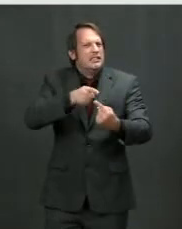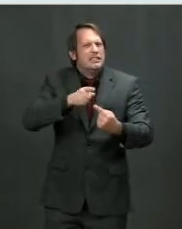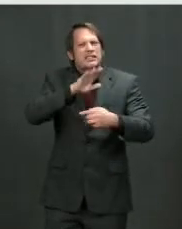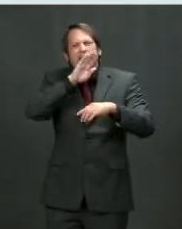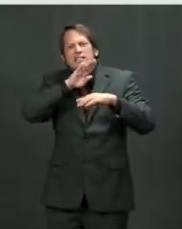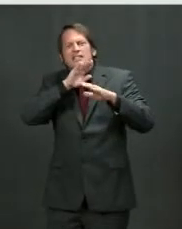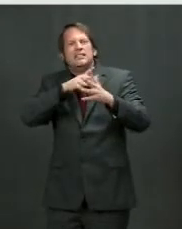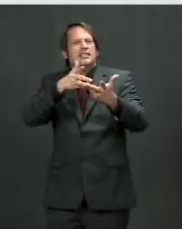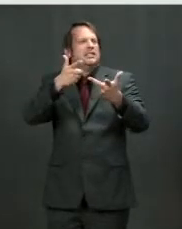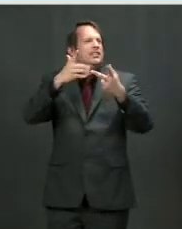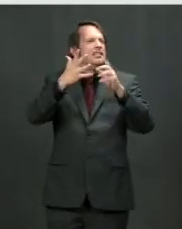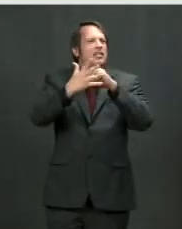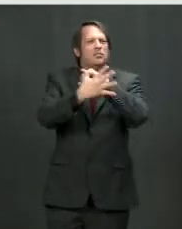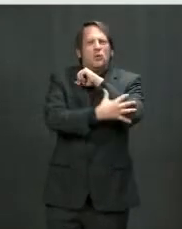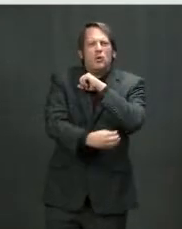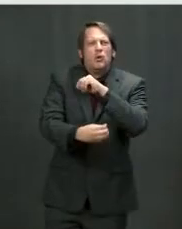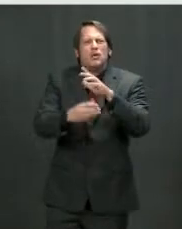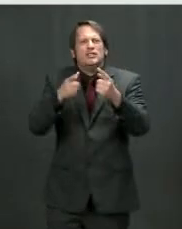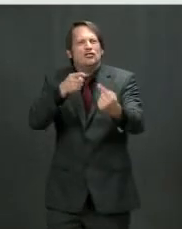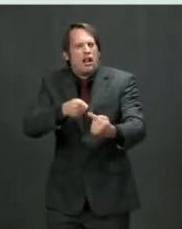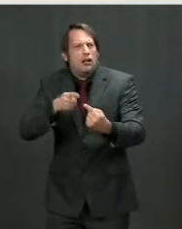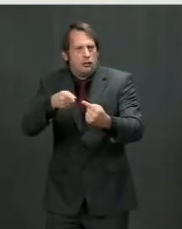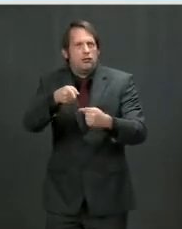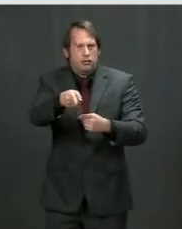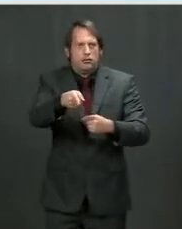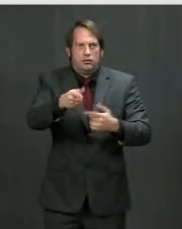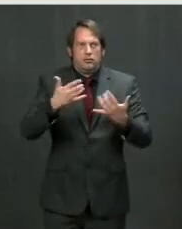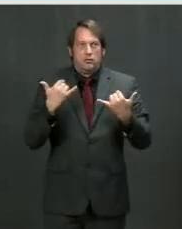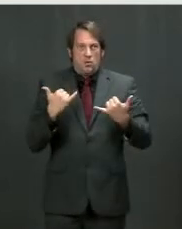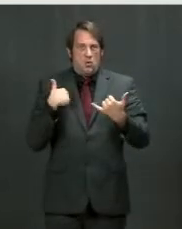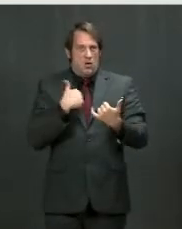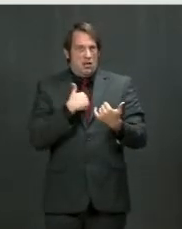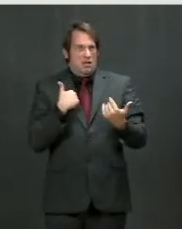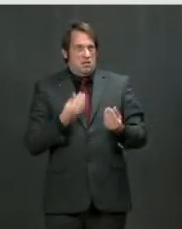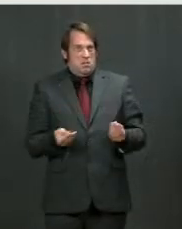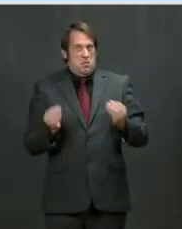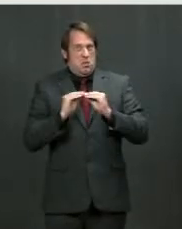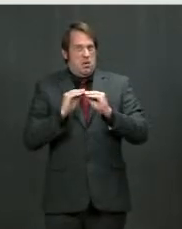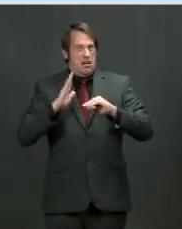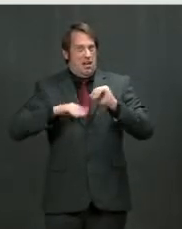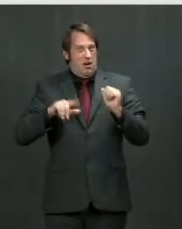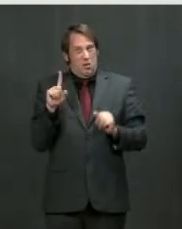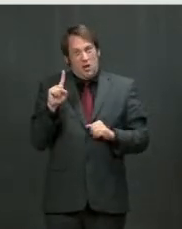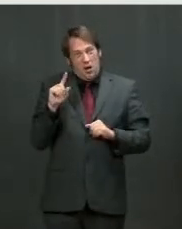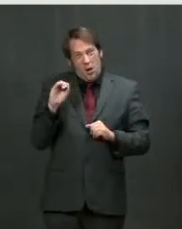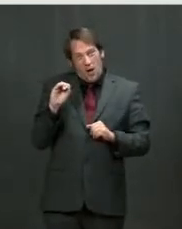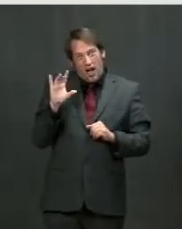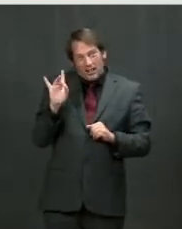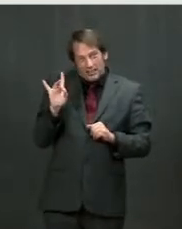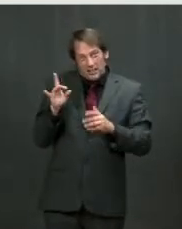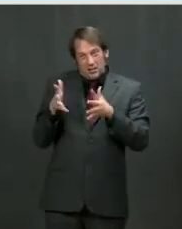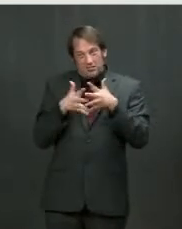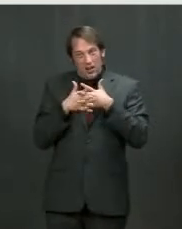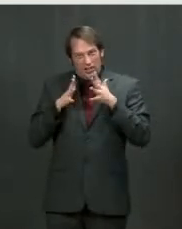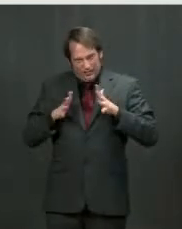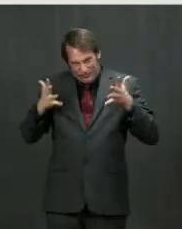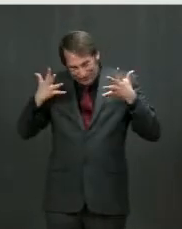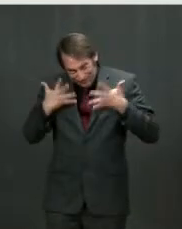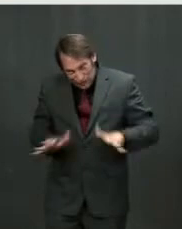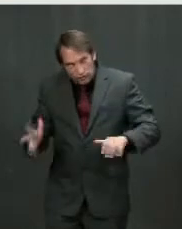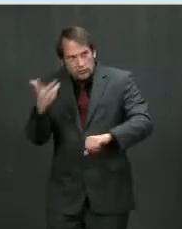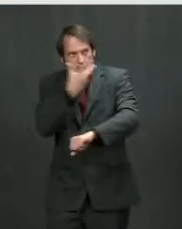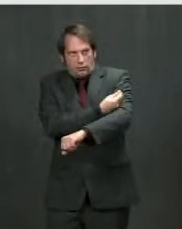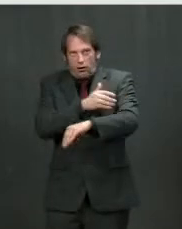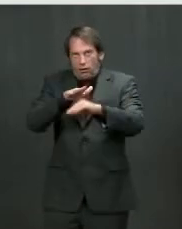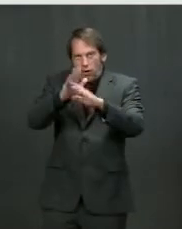of today, more than 108 million Americans have gotten at least their first shot. And our vaccination